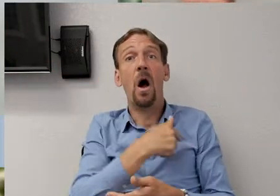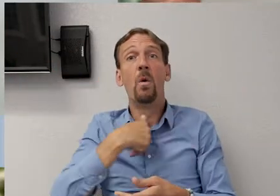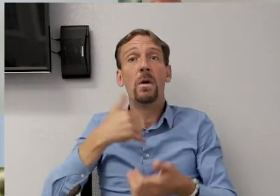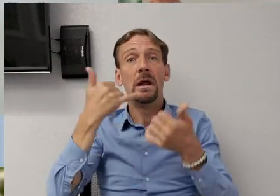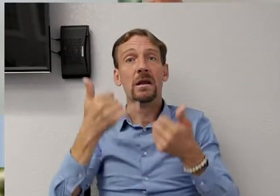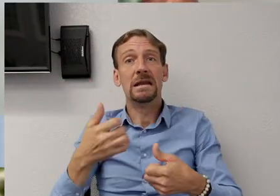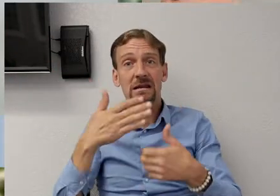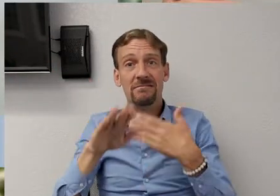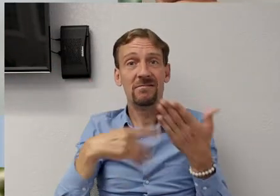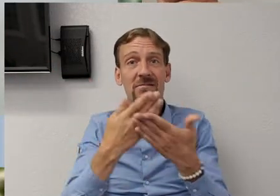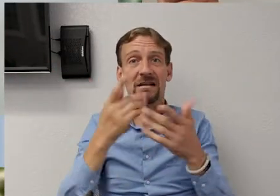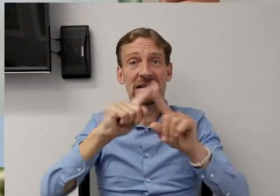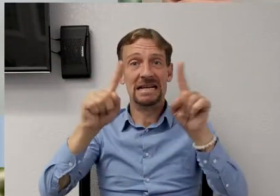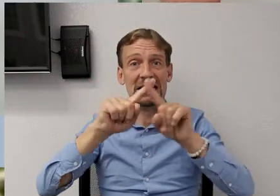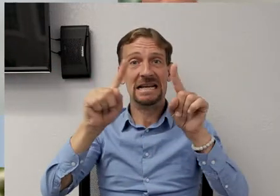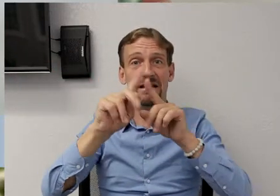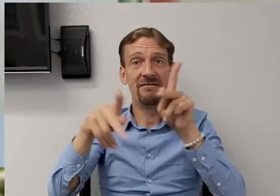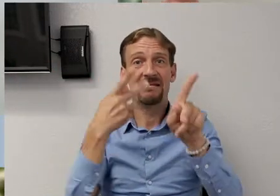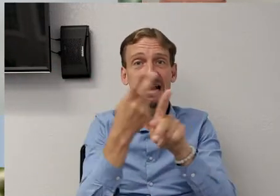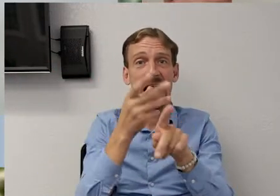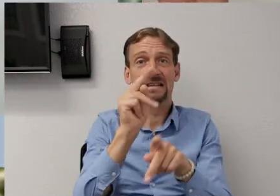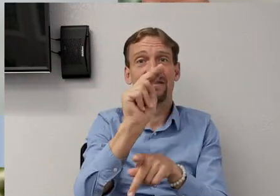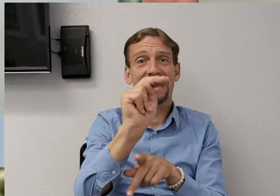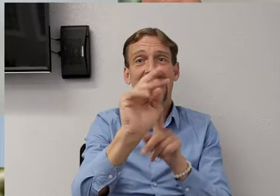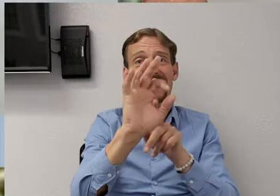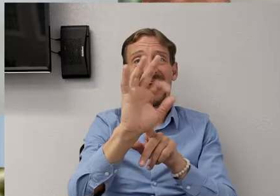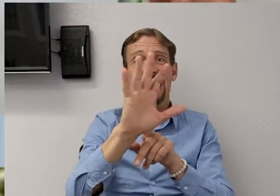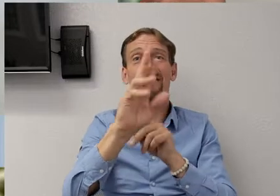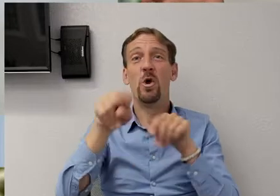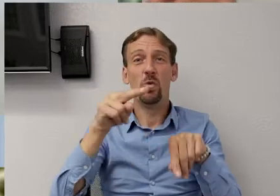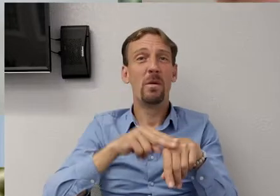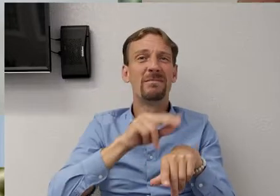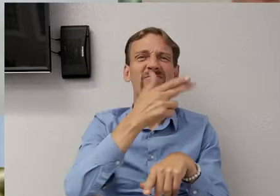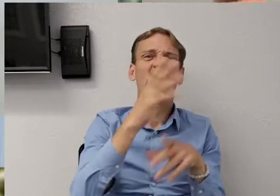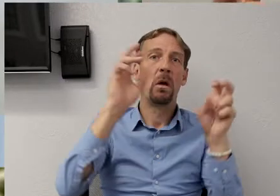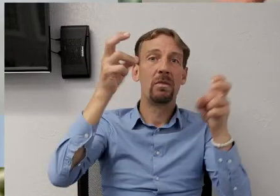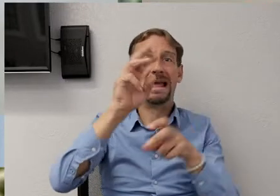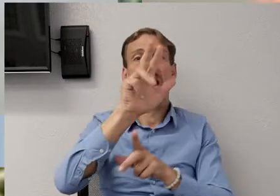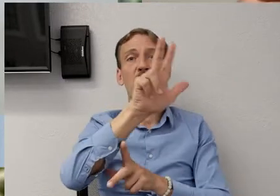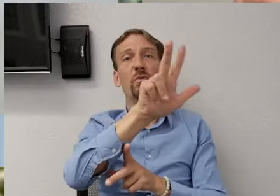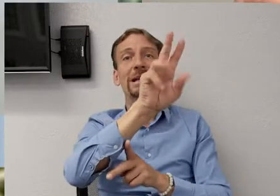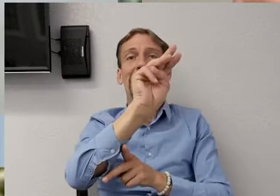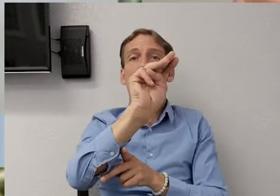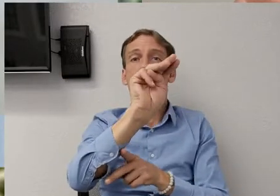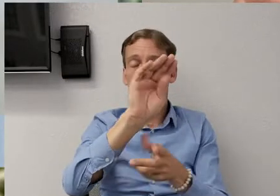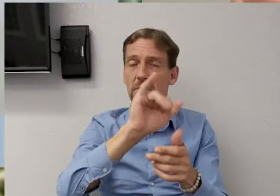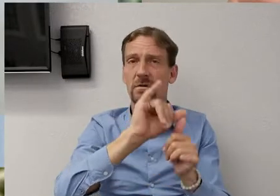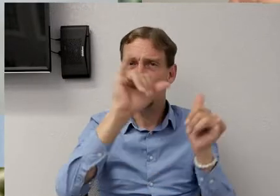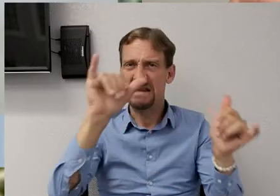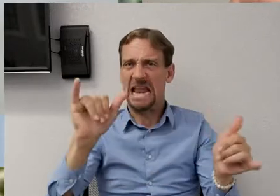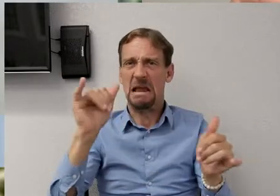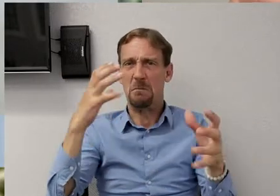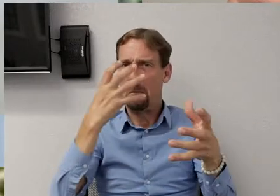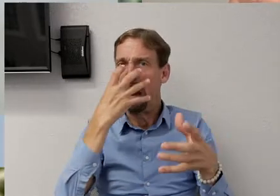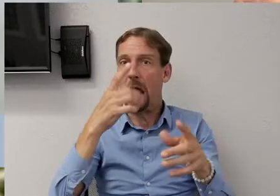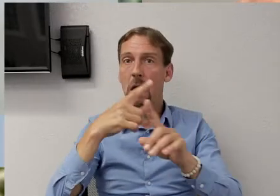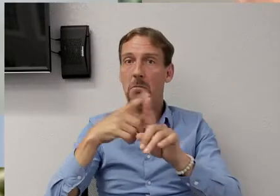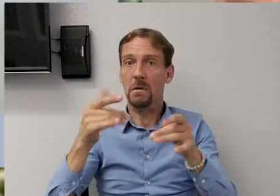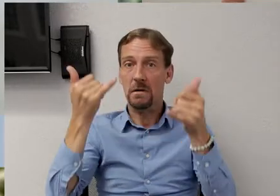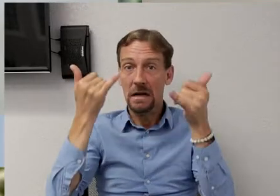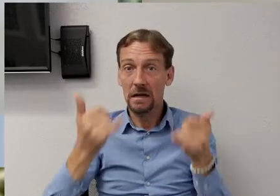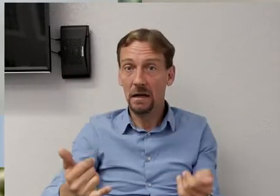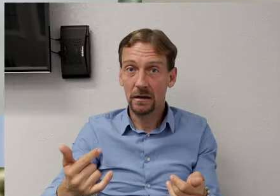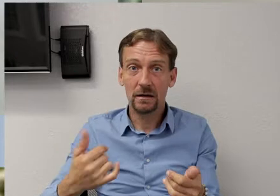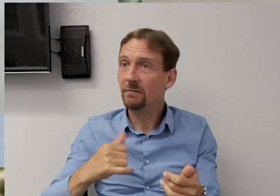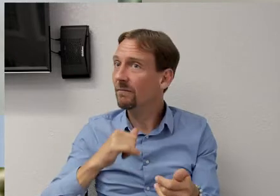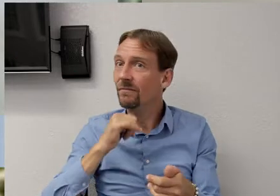all makes and models of N95 masks. Usually we just get the 3M mask. Everybody knows how to wear it and everything. But